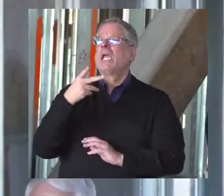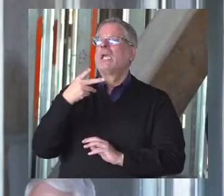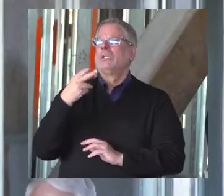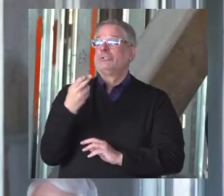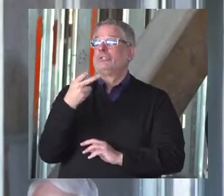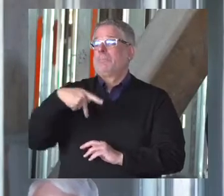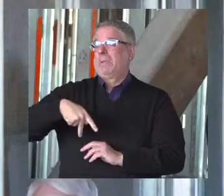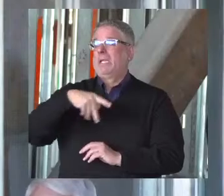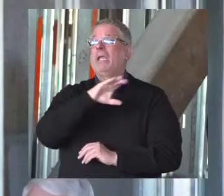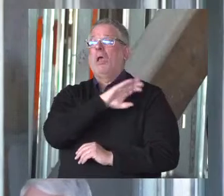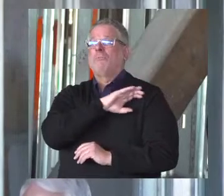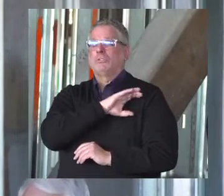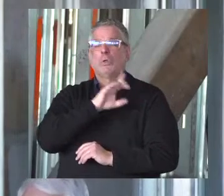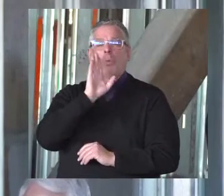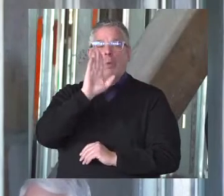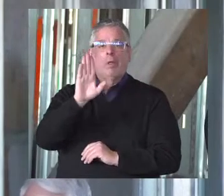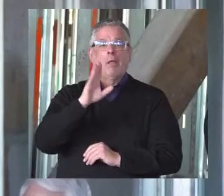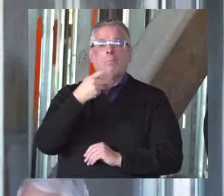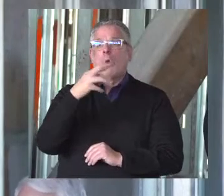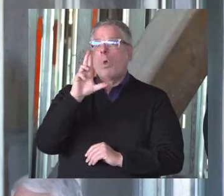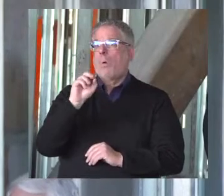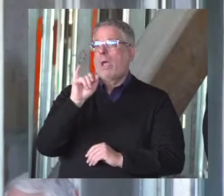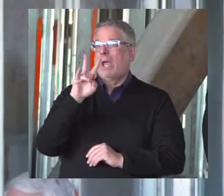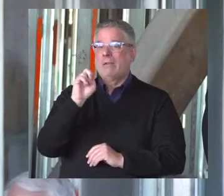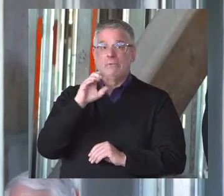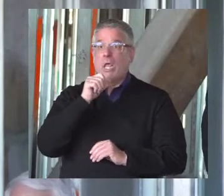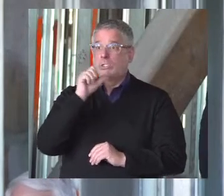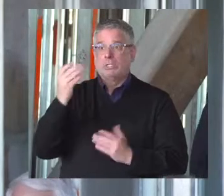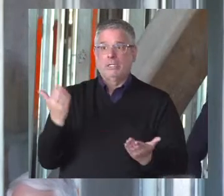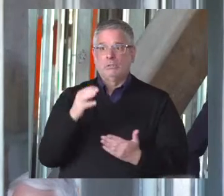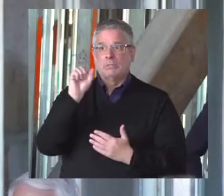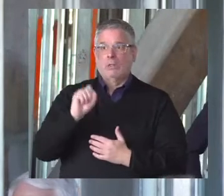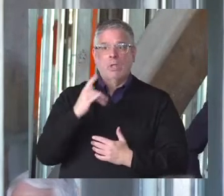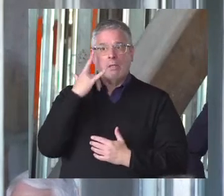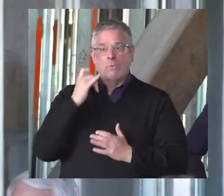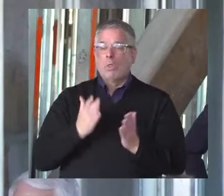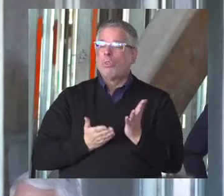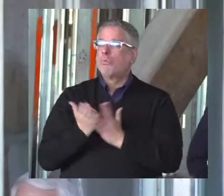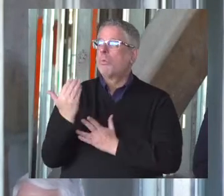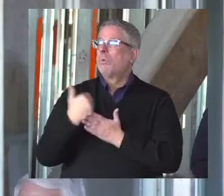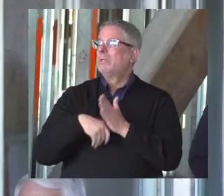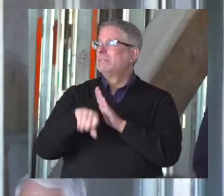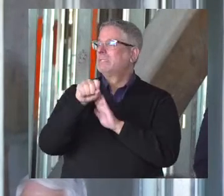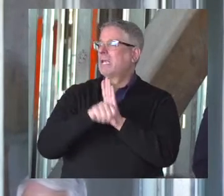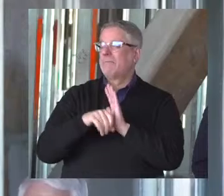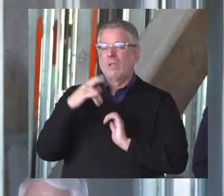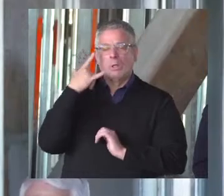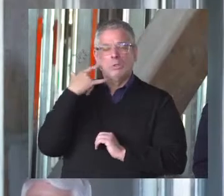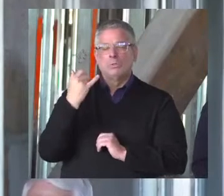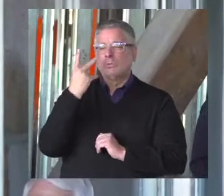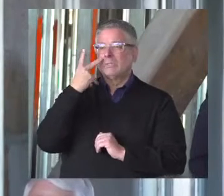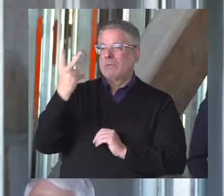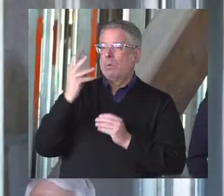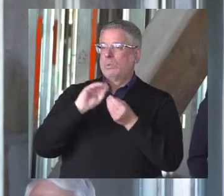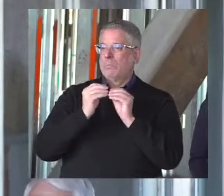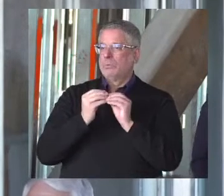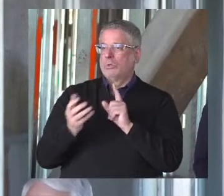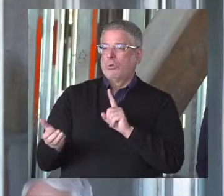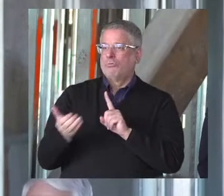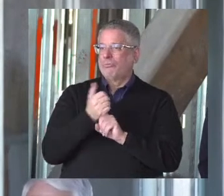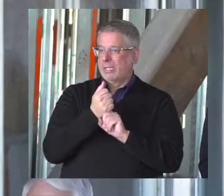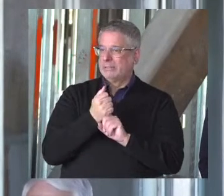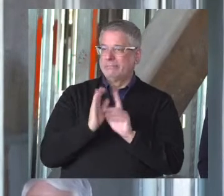taken this very seriously. We've been very proactive, not just here in Southern California, but throughout the state of California. And you see from those numbers, those arrests